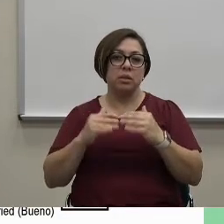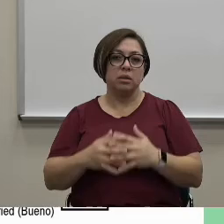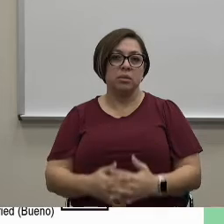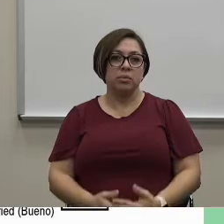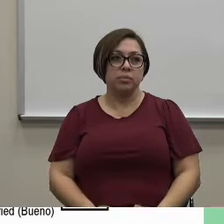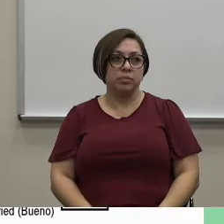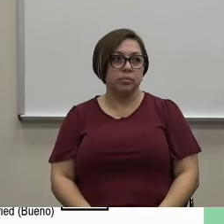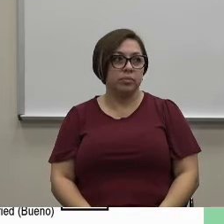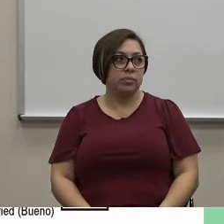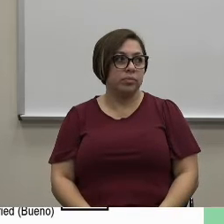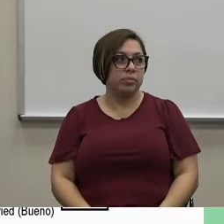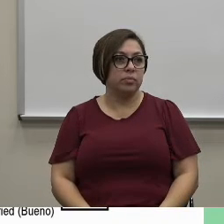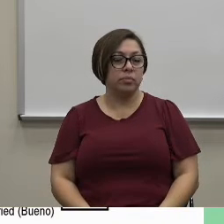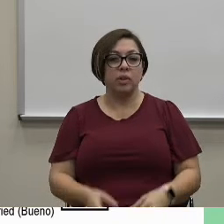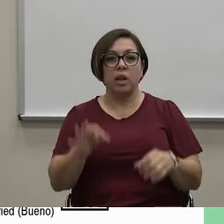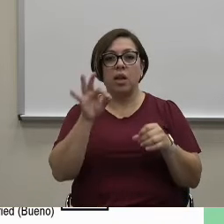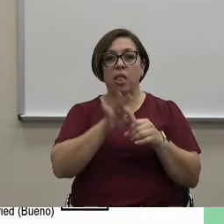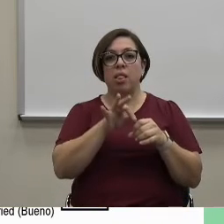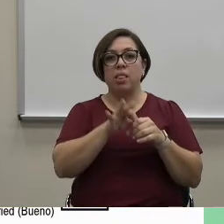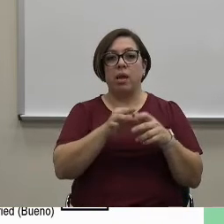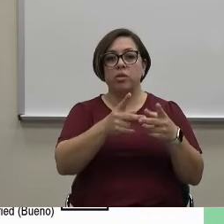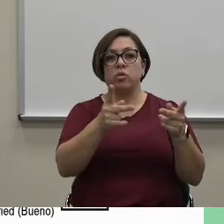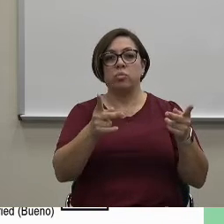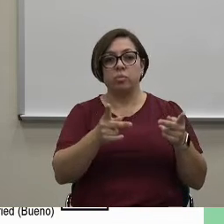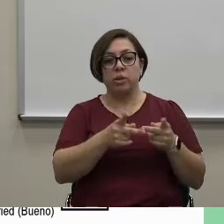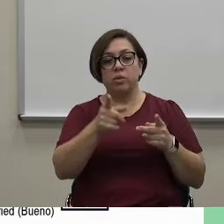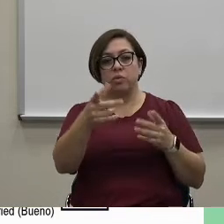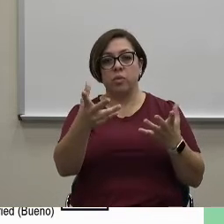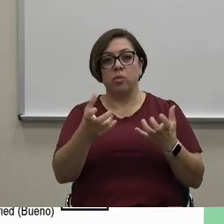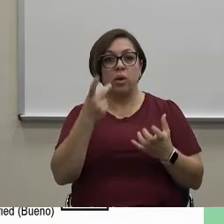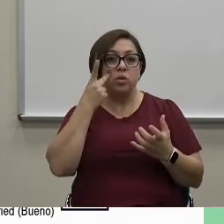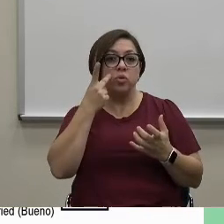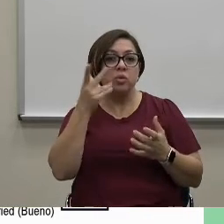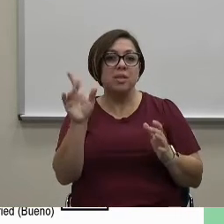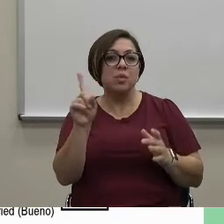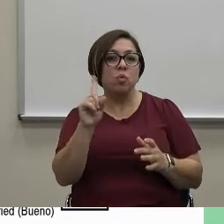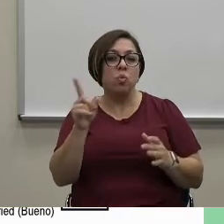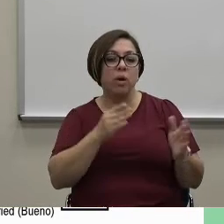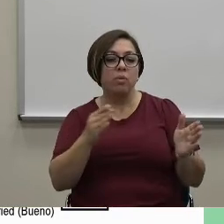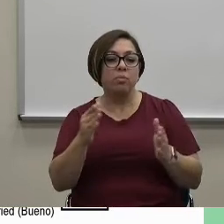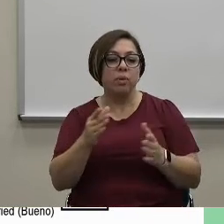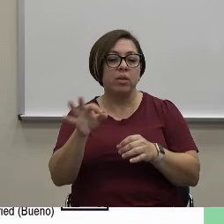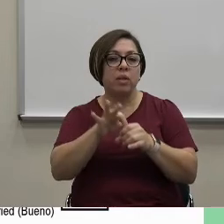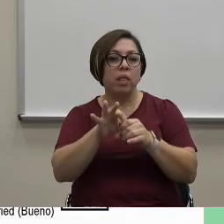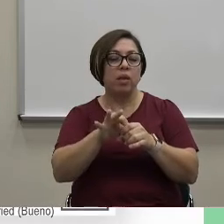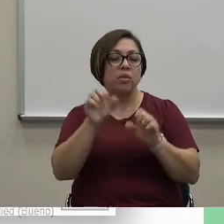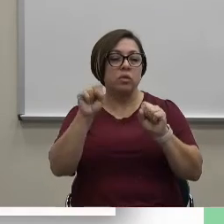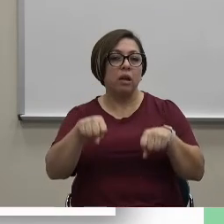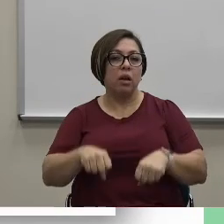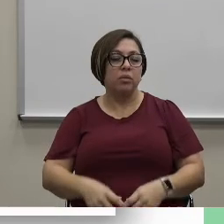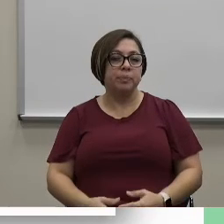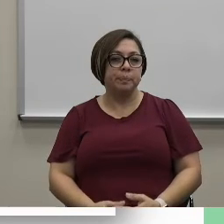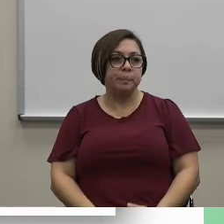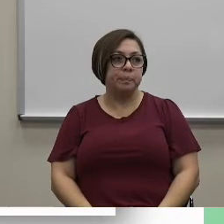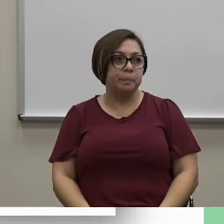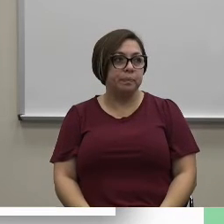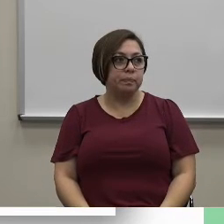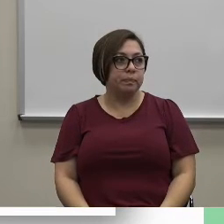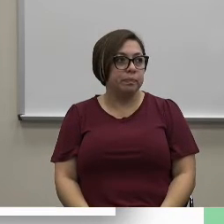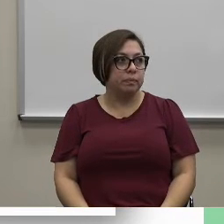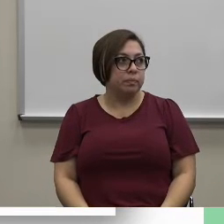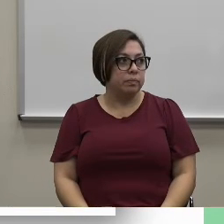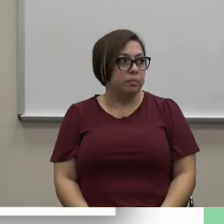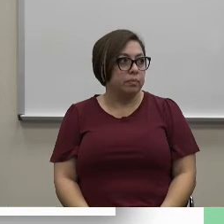Here we have the election precincts for anyone who wants to see where on this plan specific election precincts fall. And this